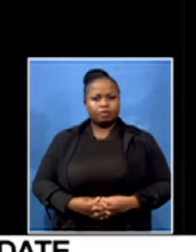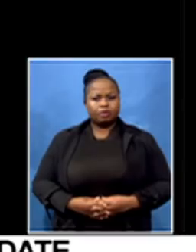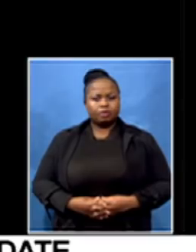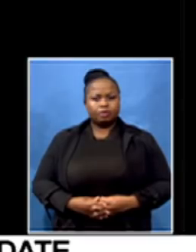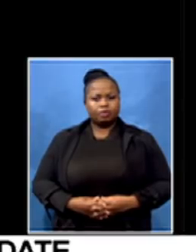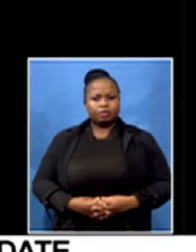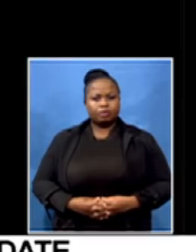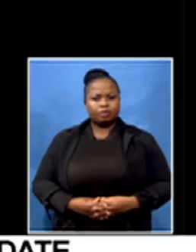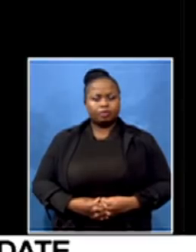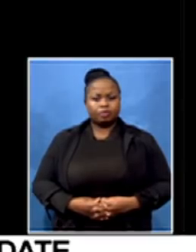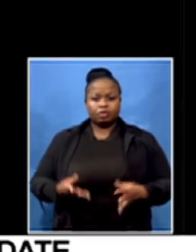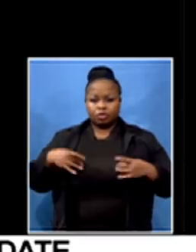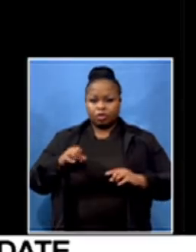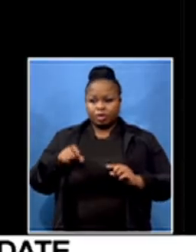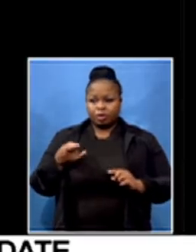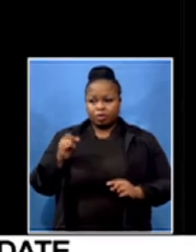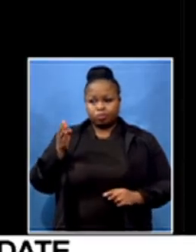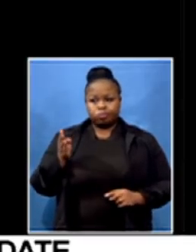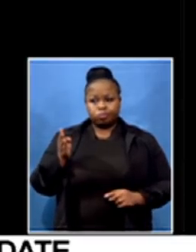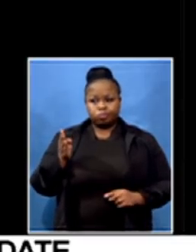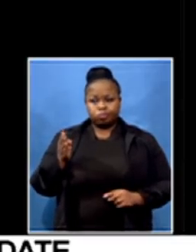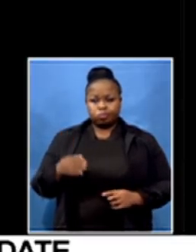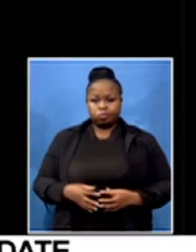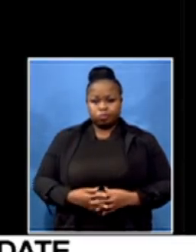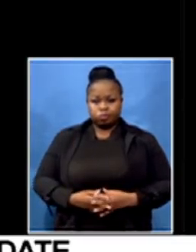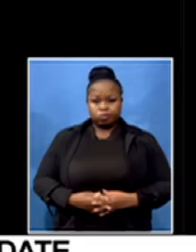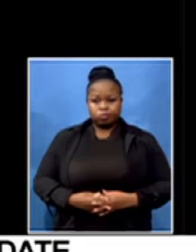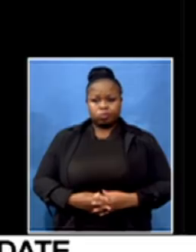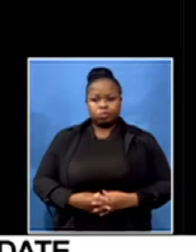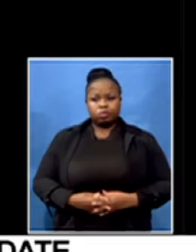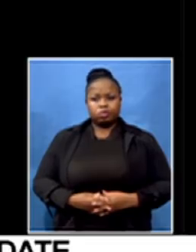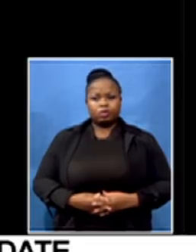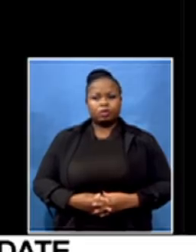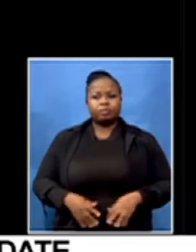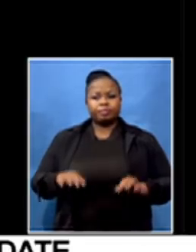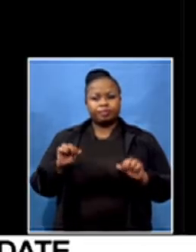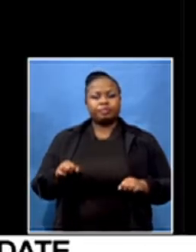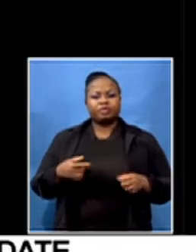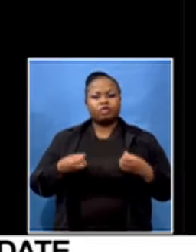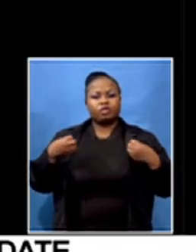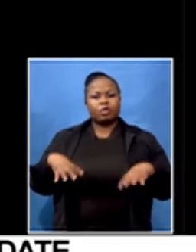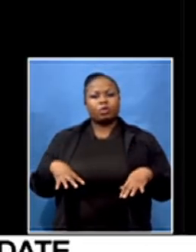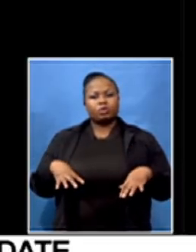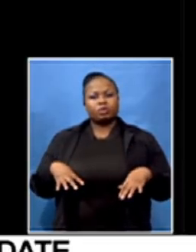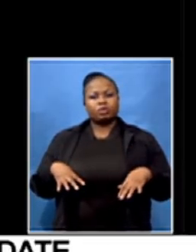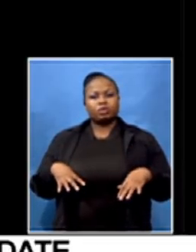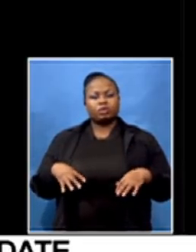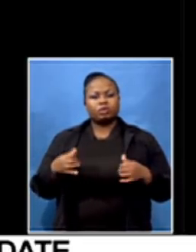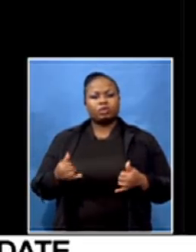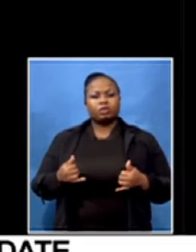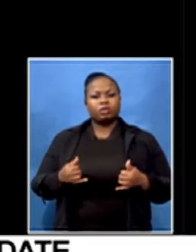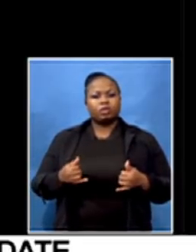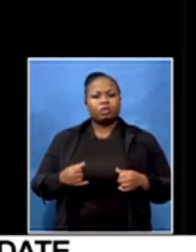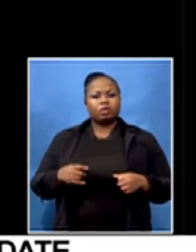Chair, are you still there? Hey. Honorable Mohai, we seem to have lost the person. Do